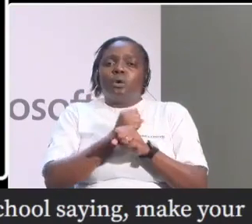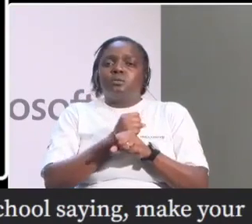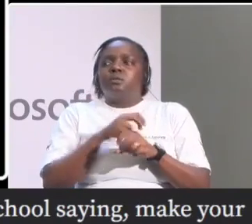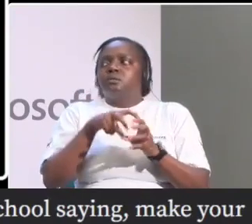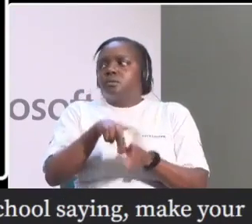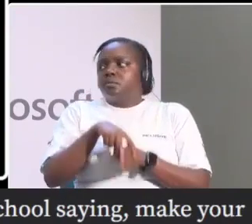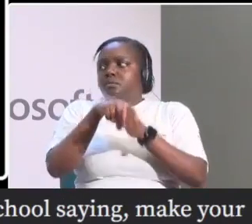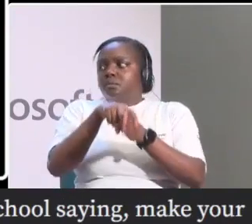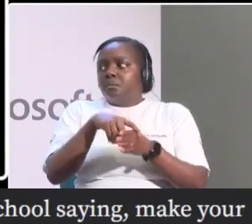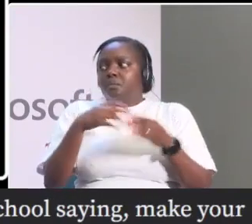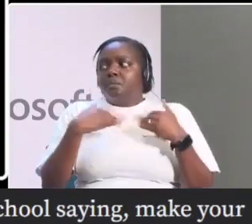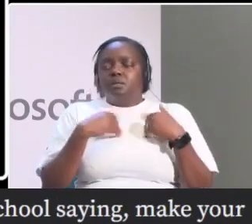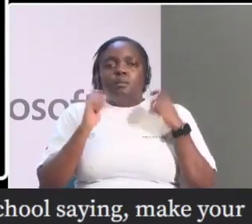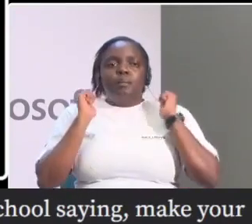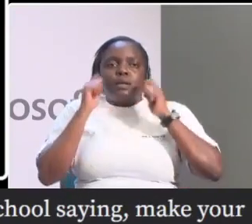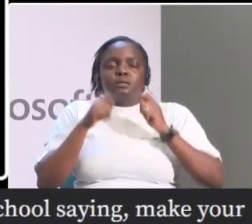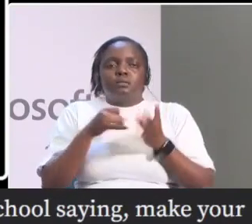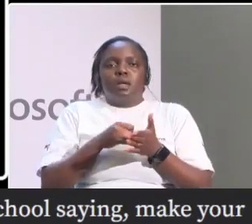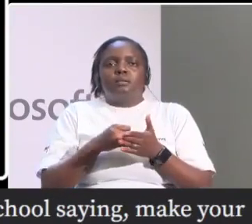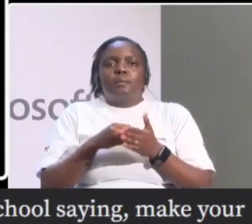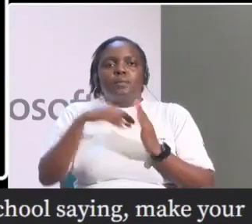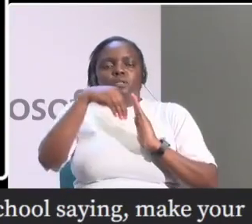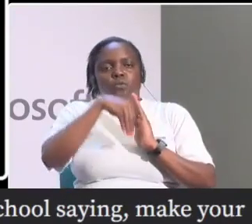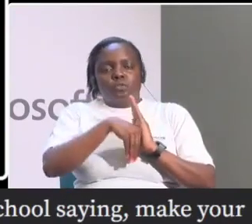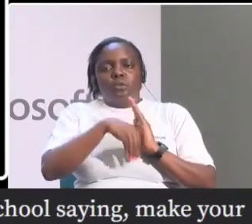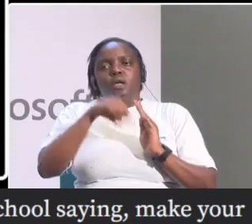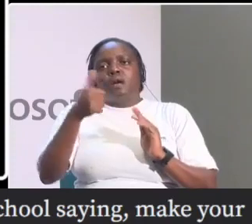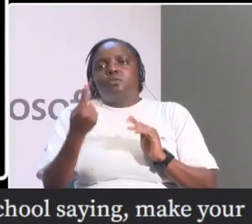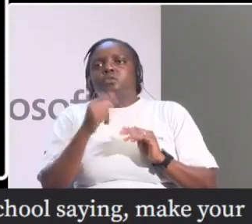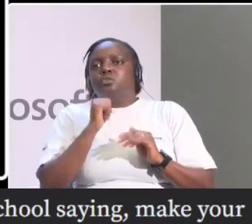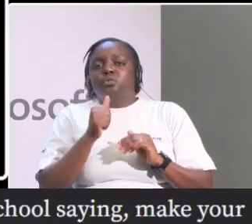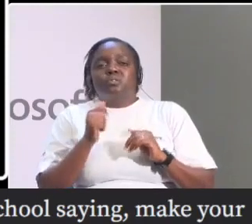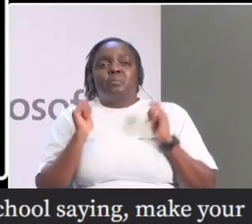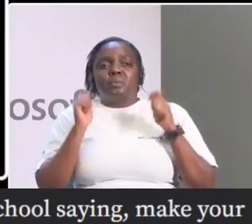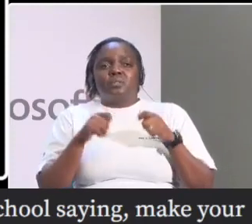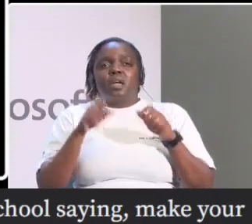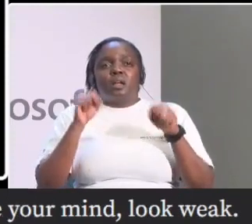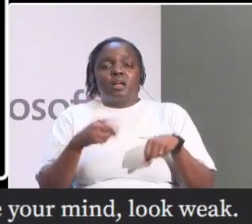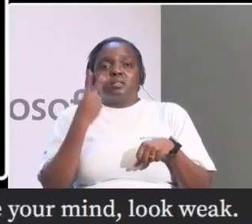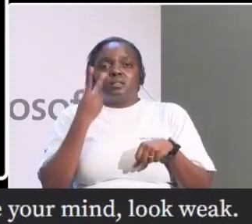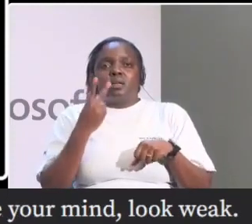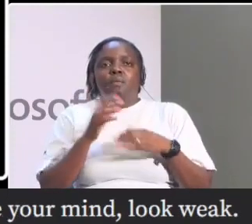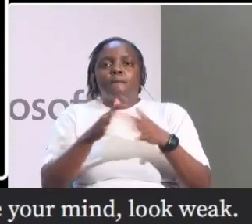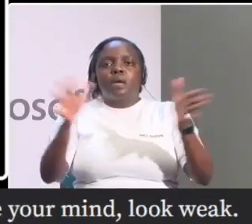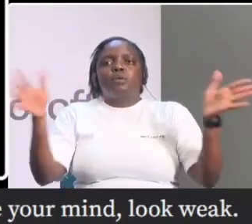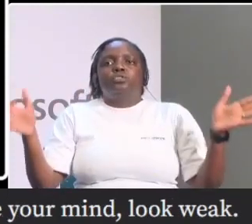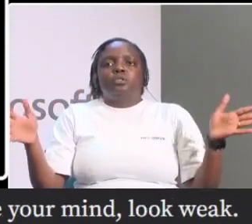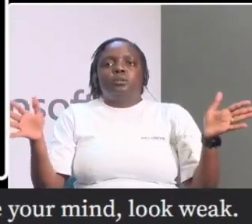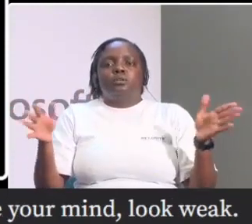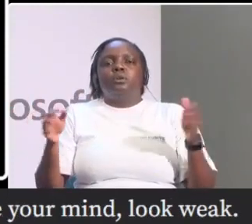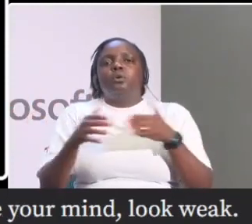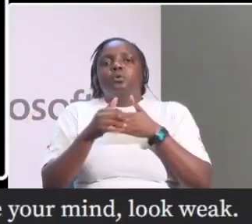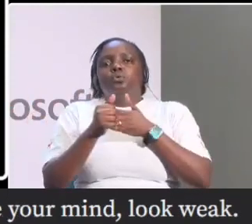left has blinkers on, and it's in tunnel vision. The other one doesn't have blinkers and can see the bigger picture. So as a